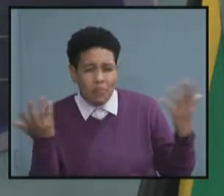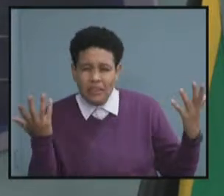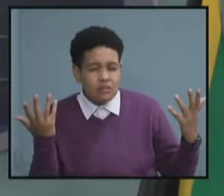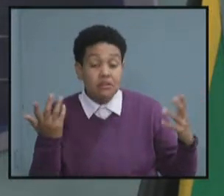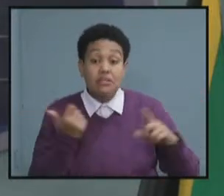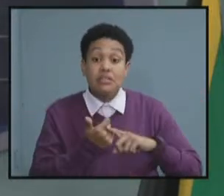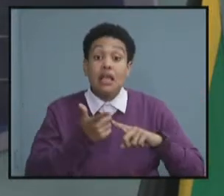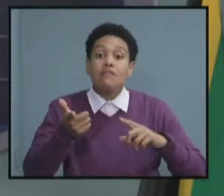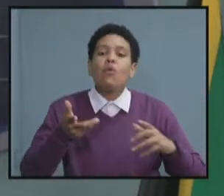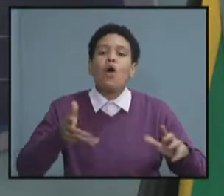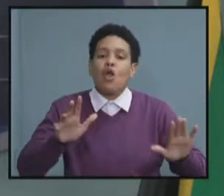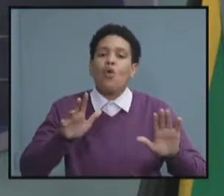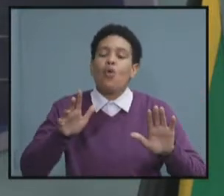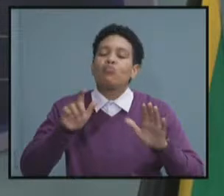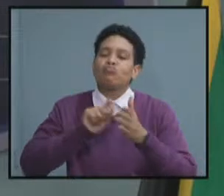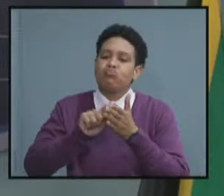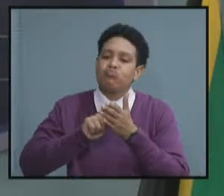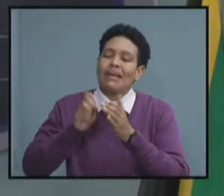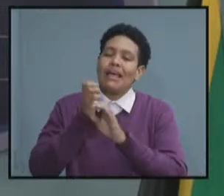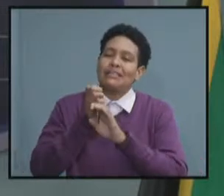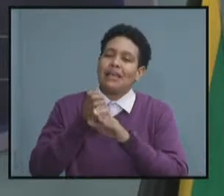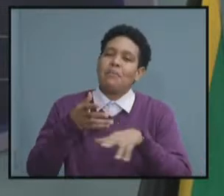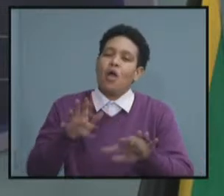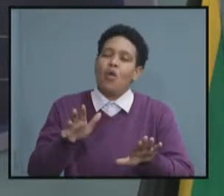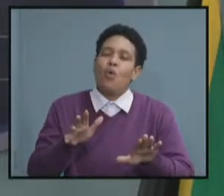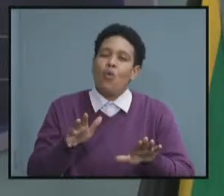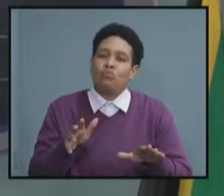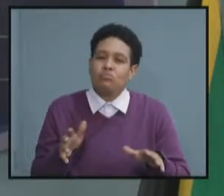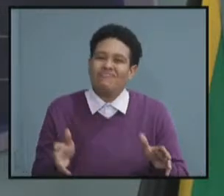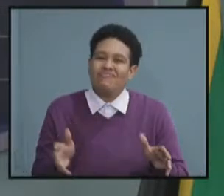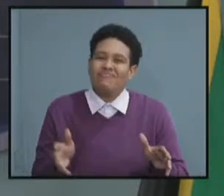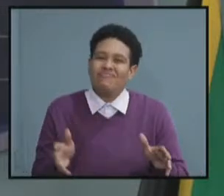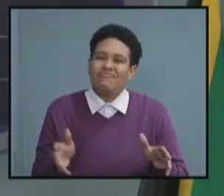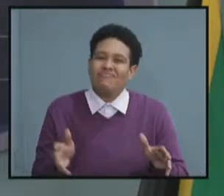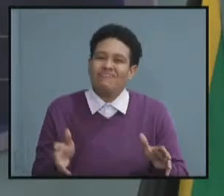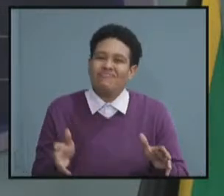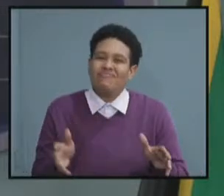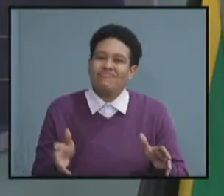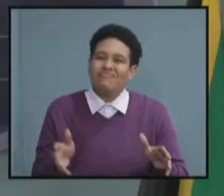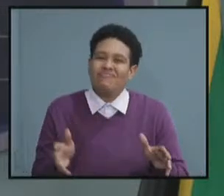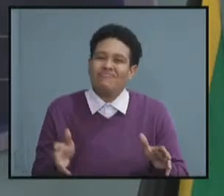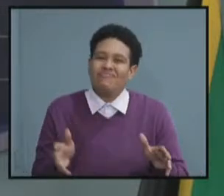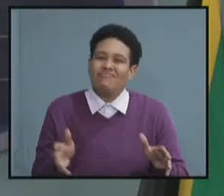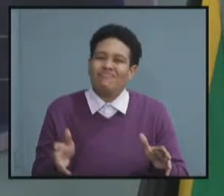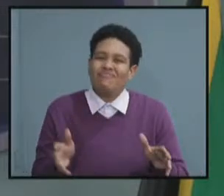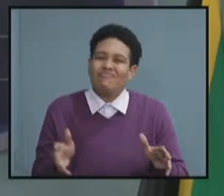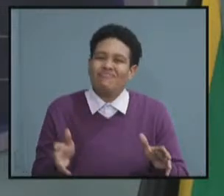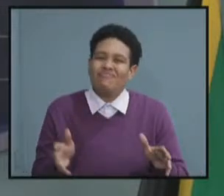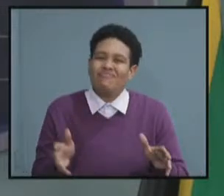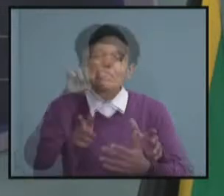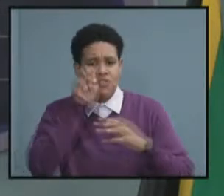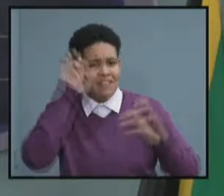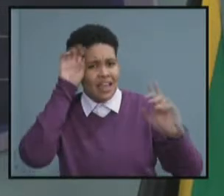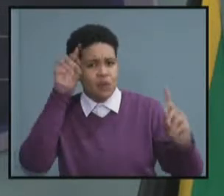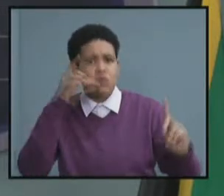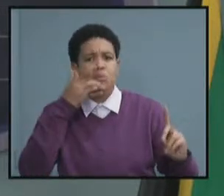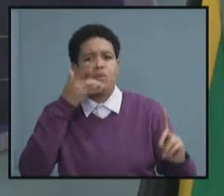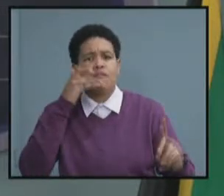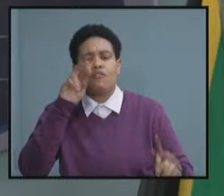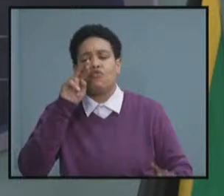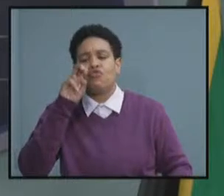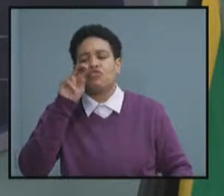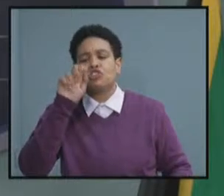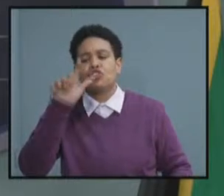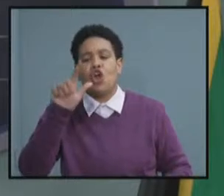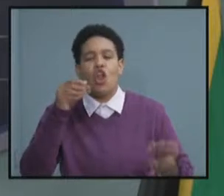and examination taking. So yes, that parent should contact the Ministry of Education, preferably the regional